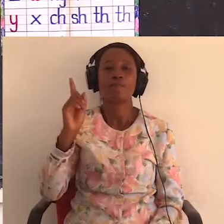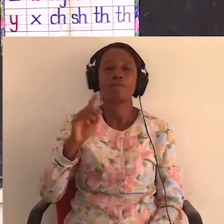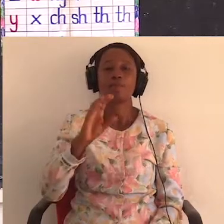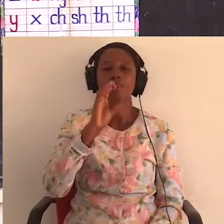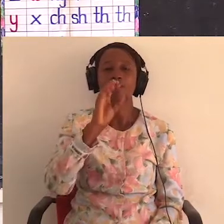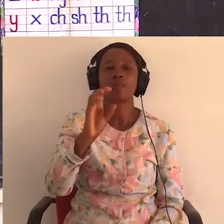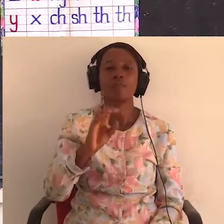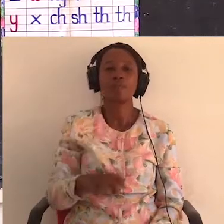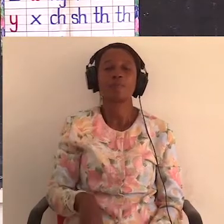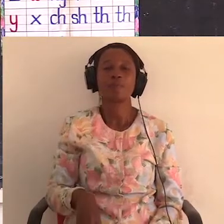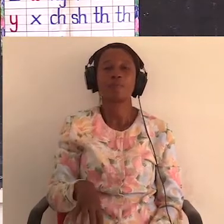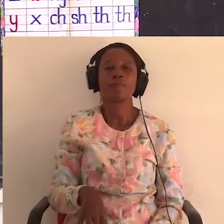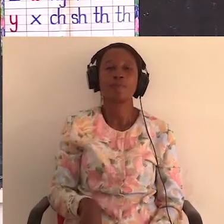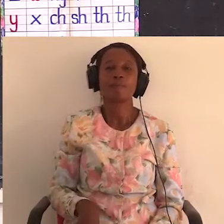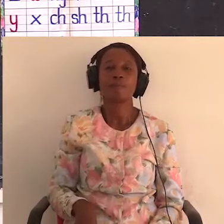that is